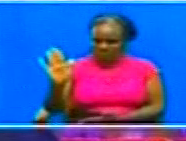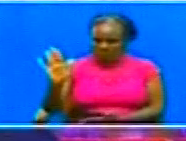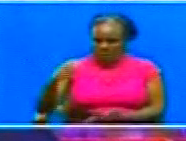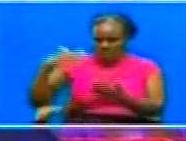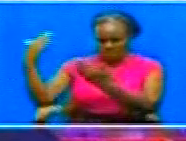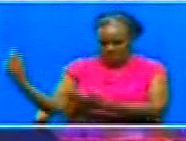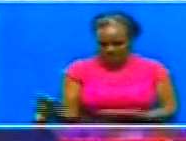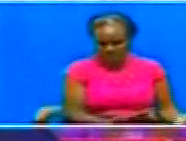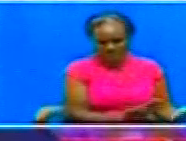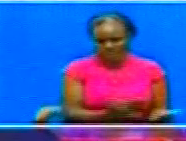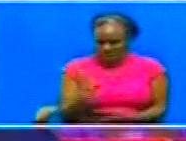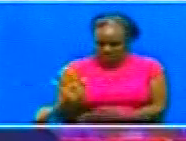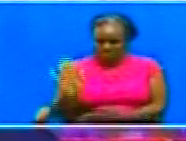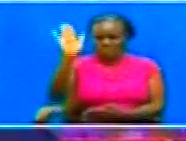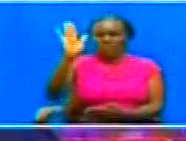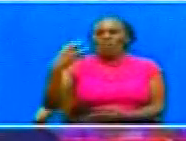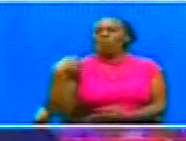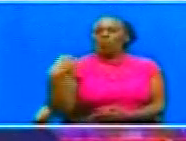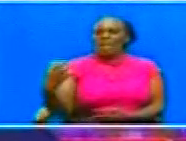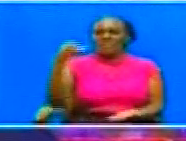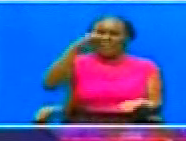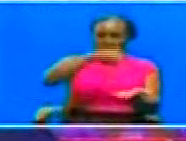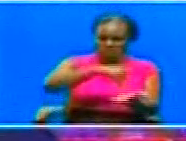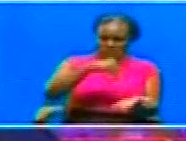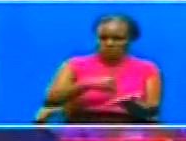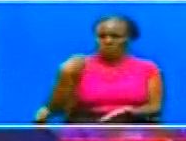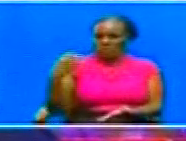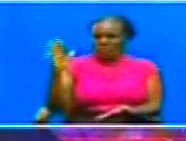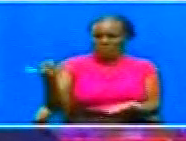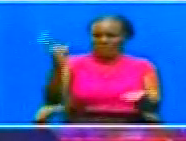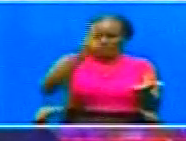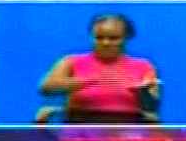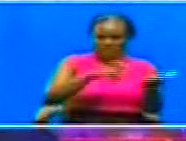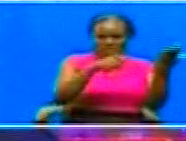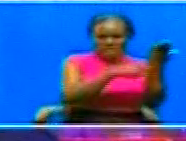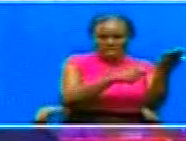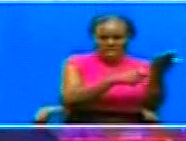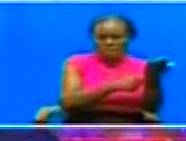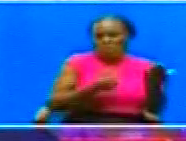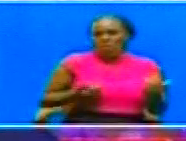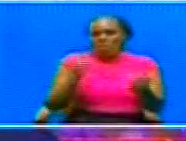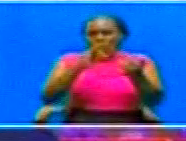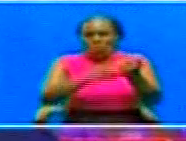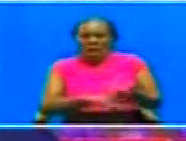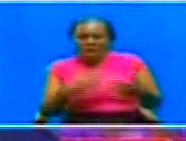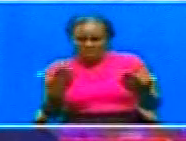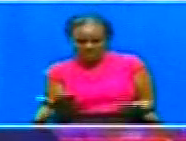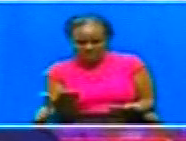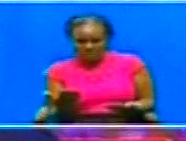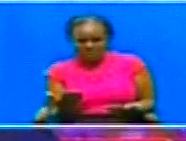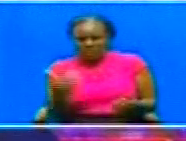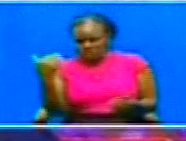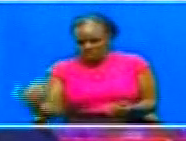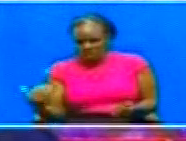him bring us his assets, including the properties registered in the names of their spouses, in their maiden names, and